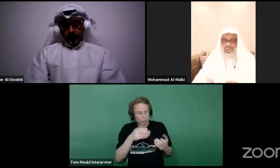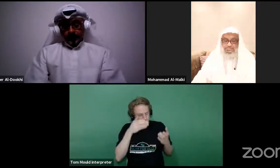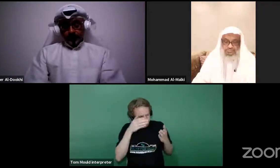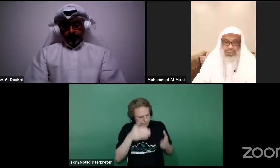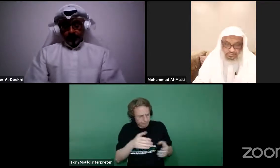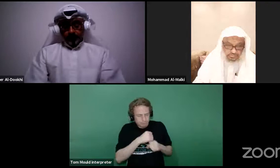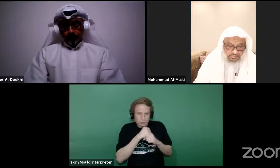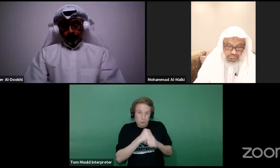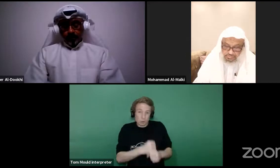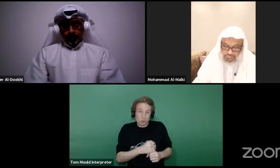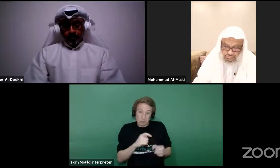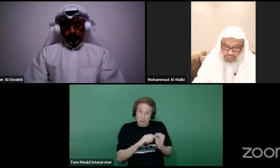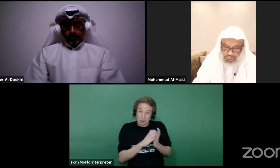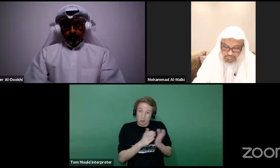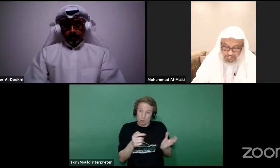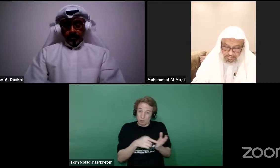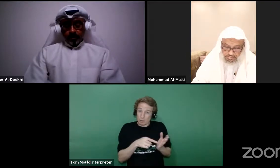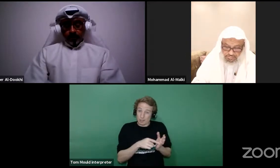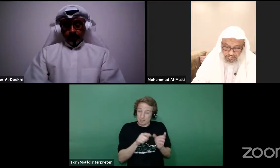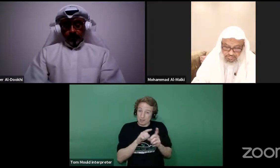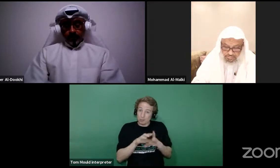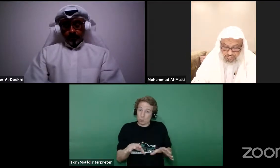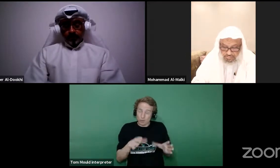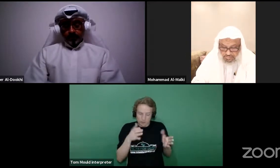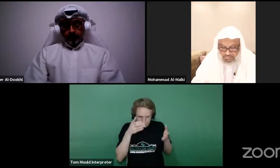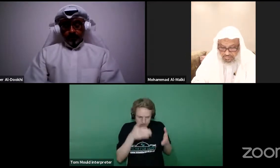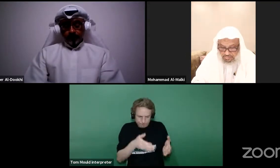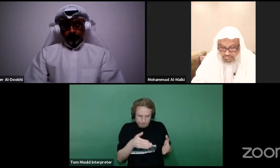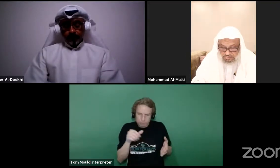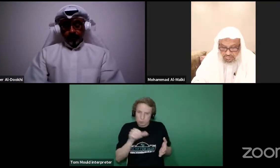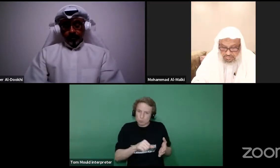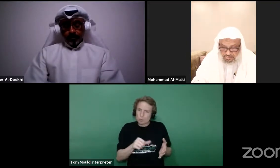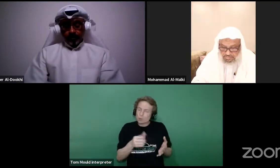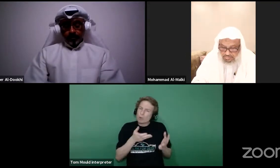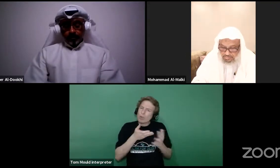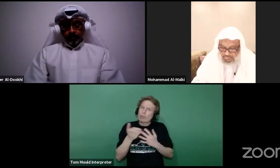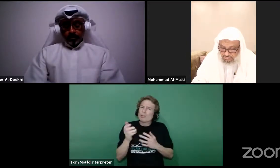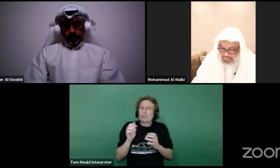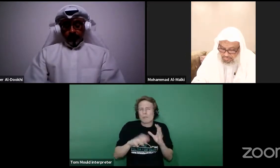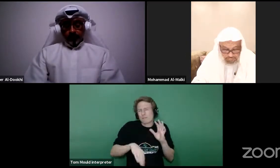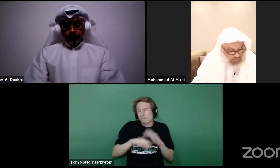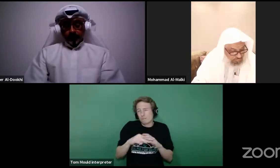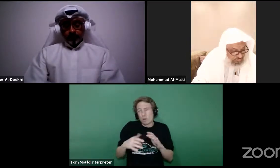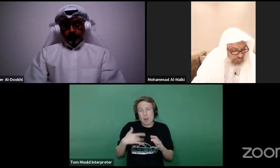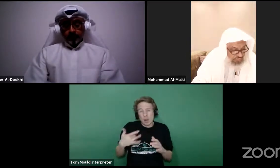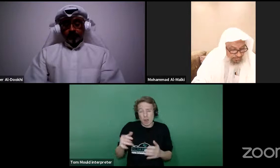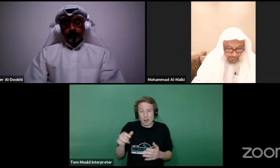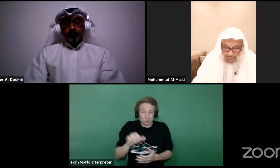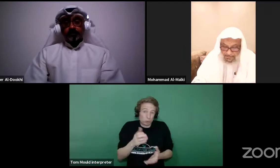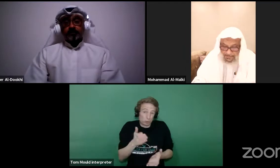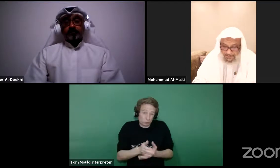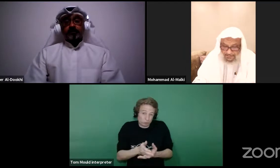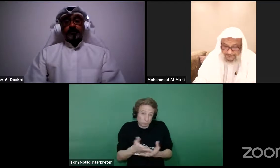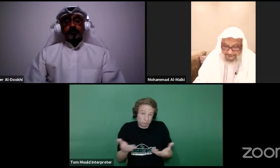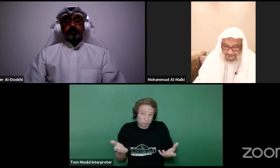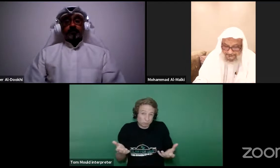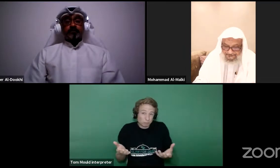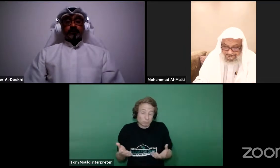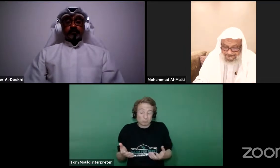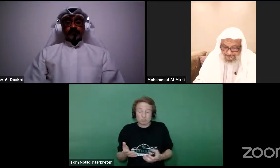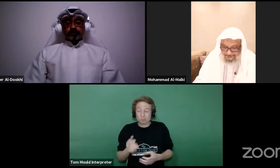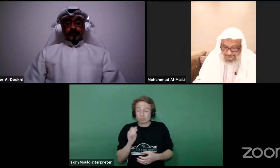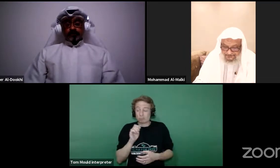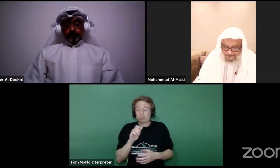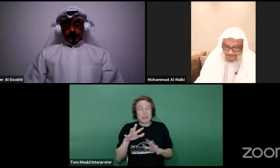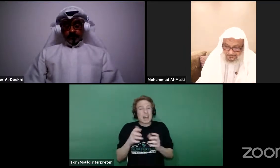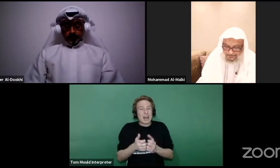give due attention and importance to this Quran throughout their whole lives. And they should do this by